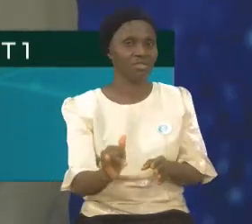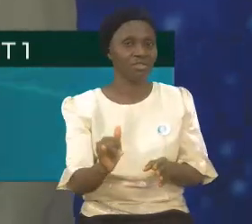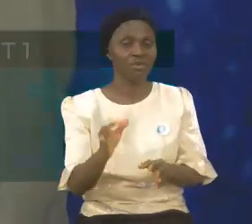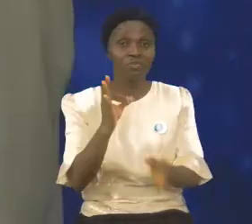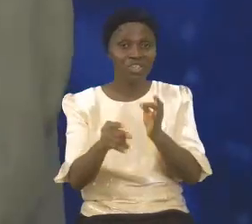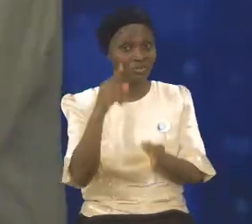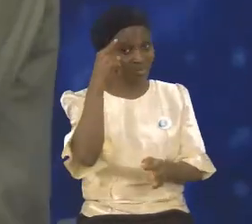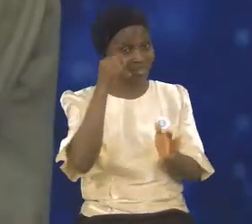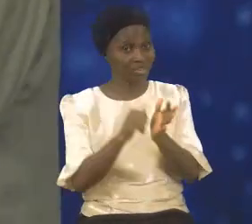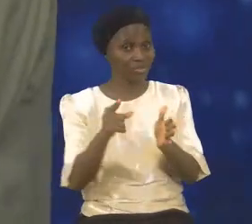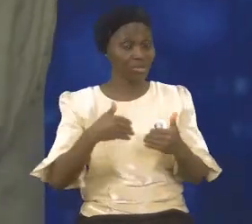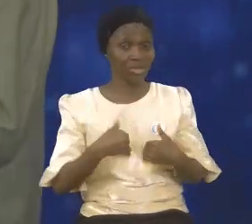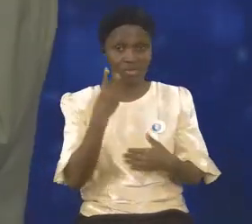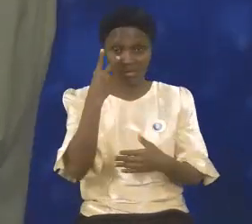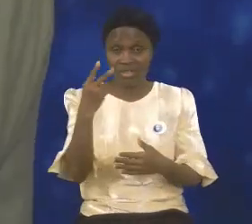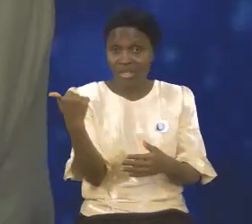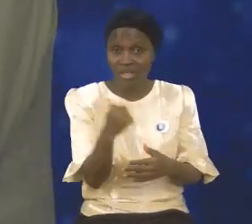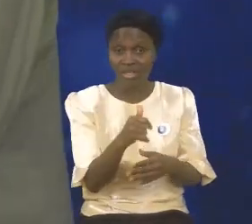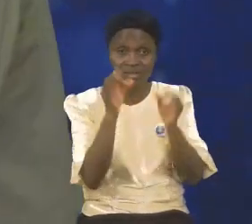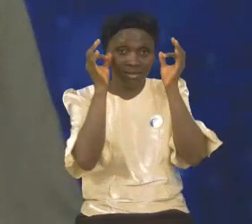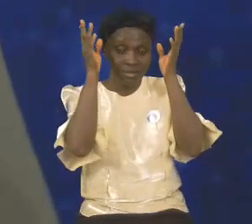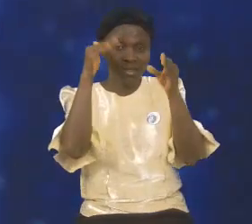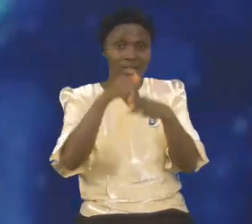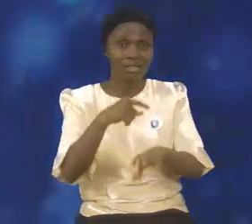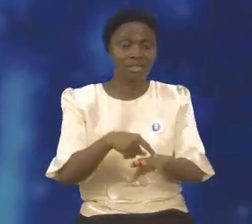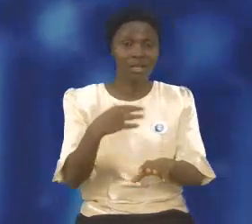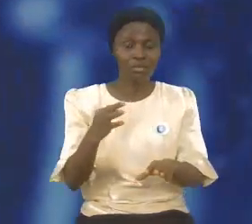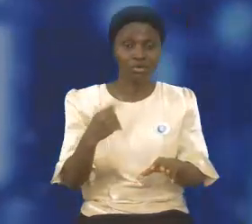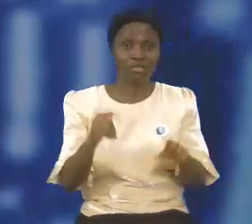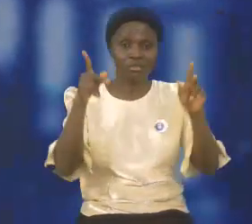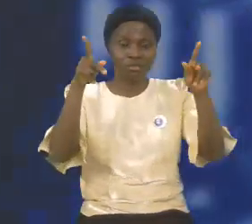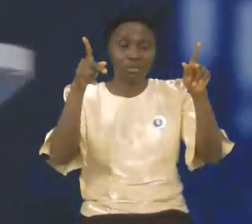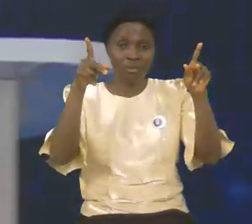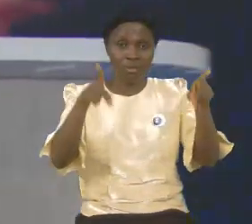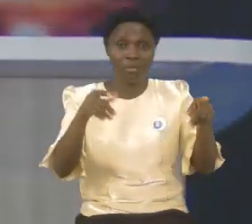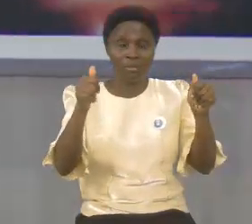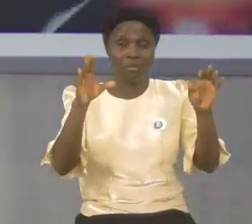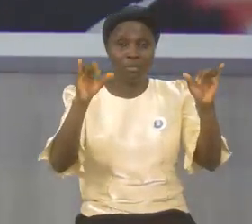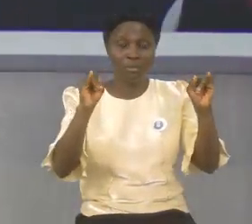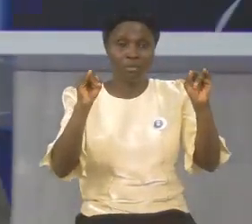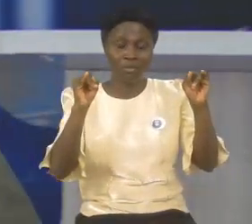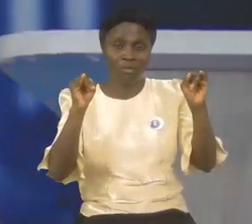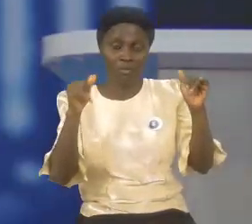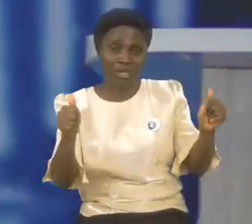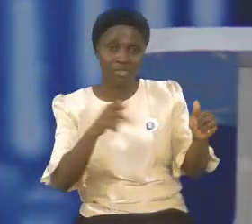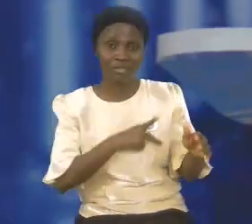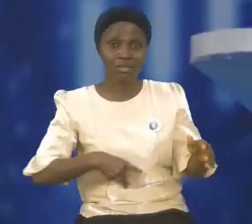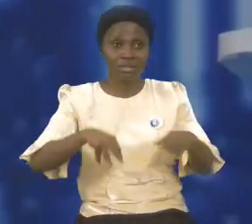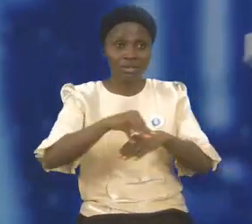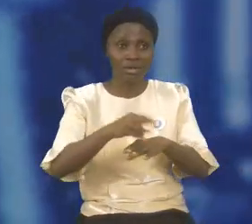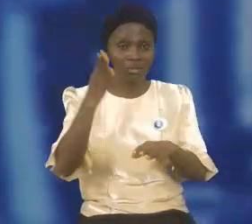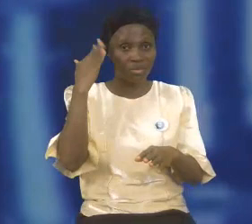the Medo-Persian Empire, you haven't seen anything yet. If you think you've seen any evil,